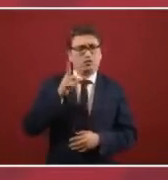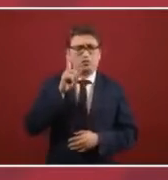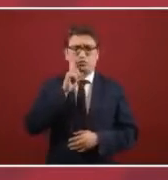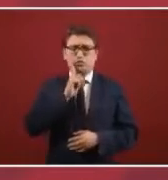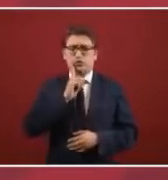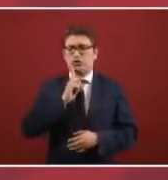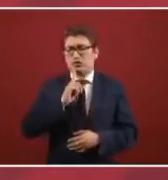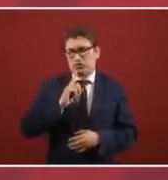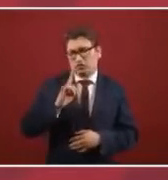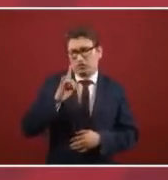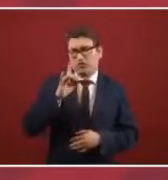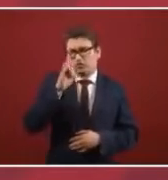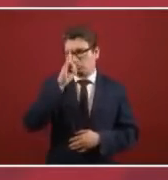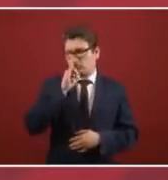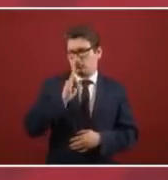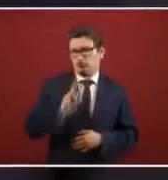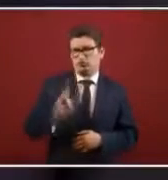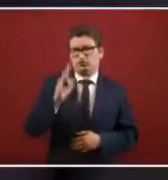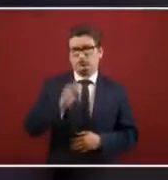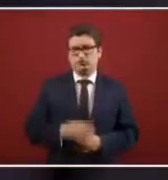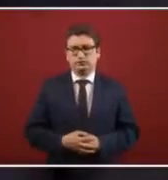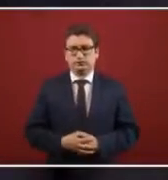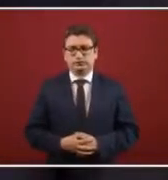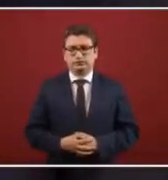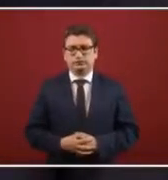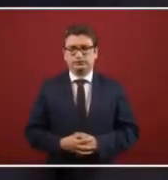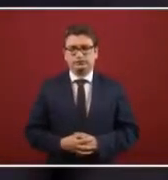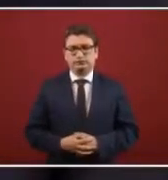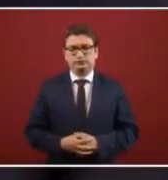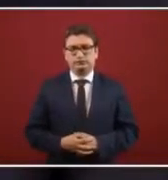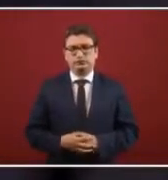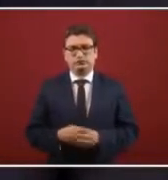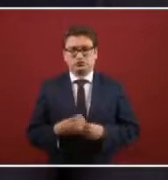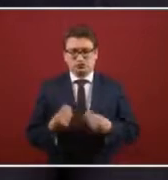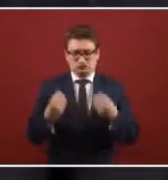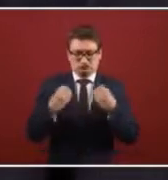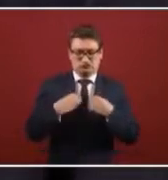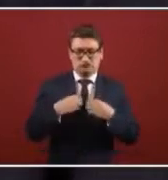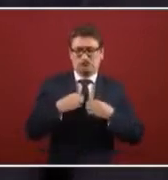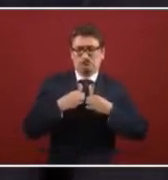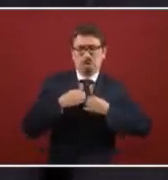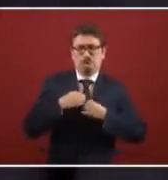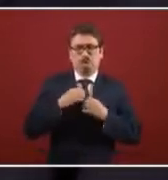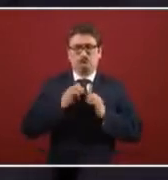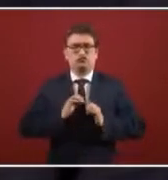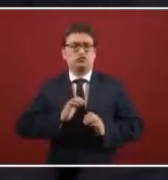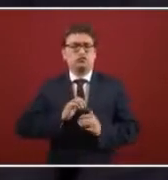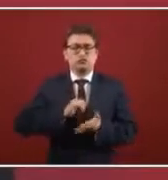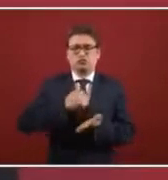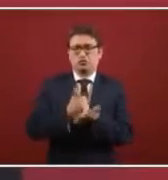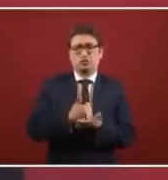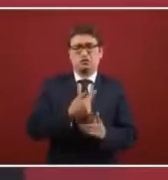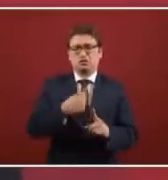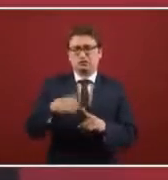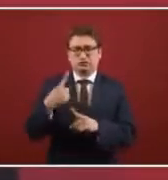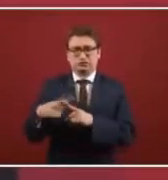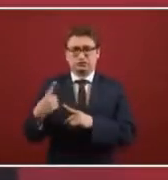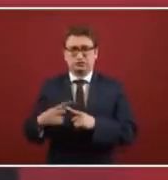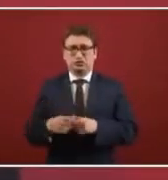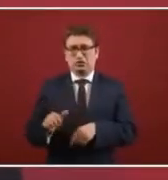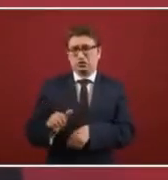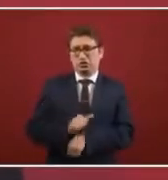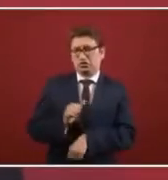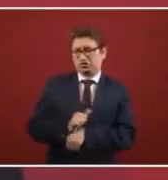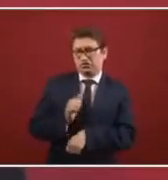guapos, women, beautiful men and women bien vestidos, well con la dressed, marca, with caros,